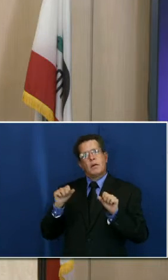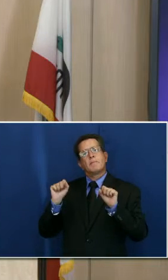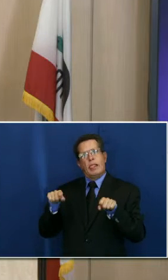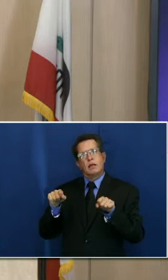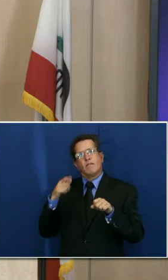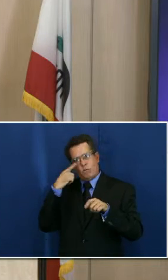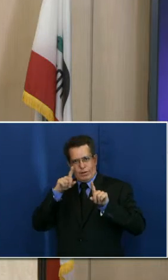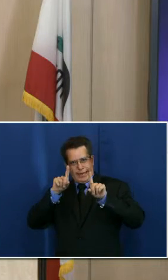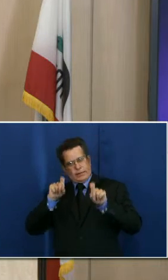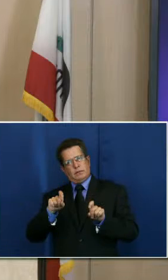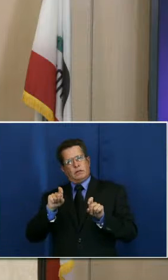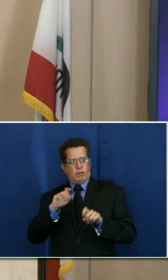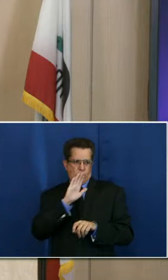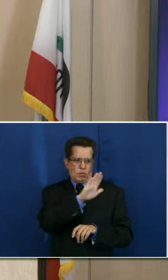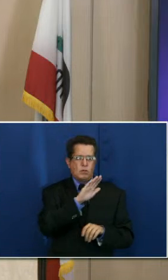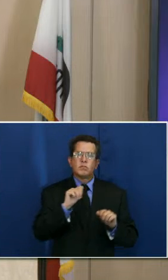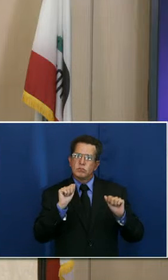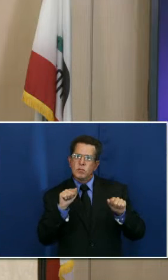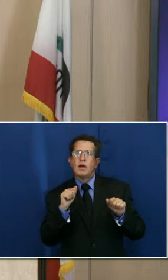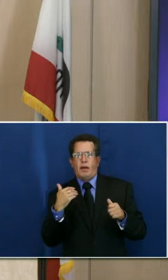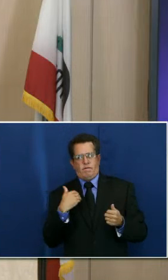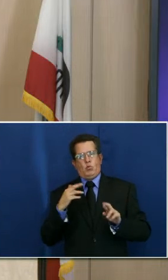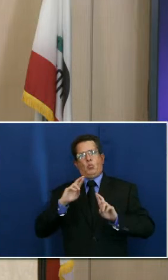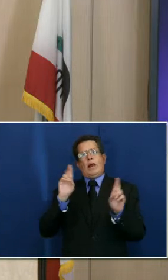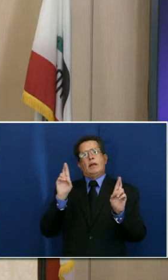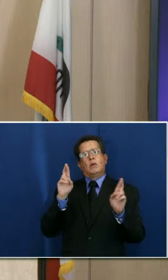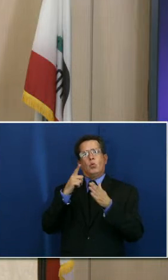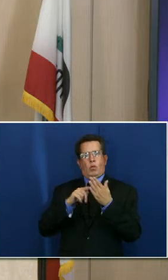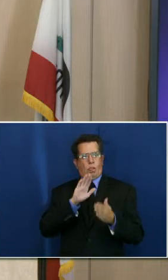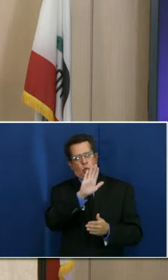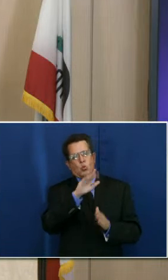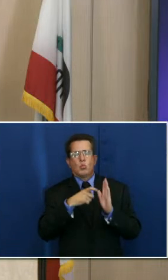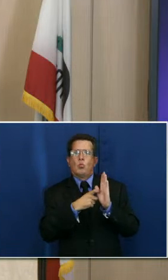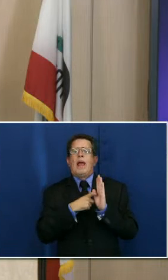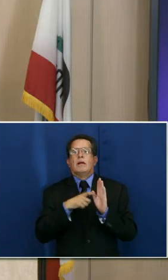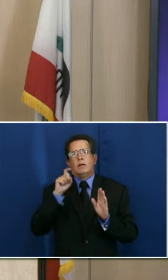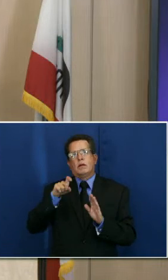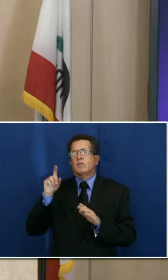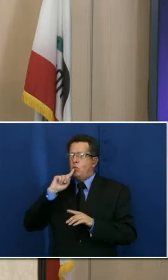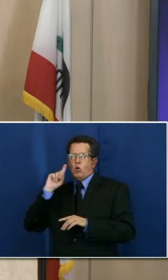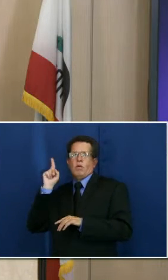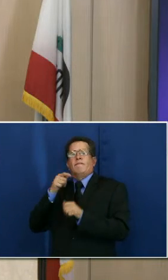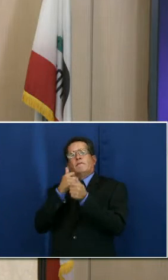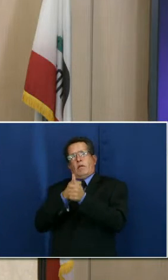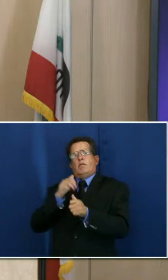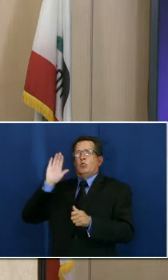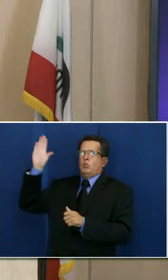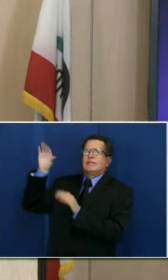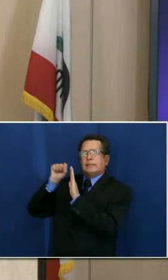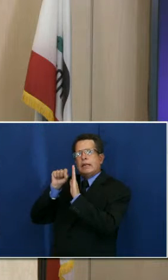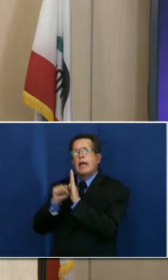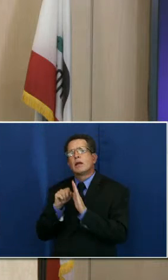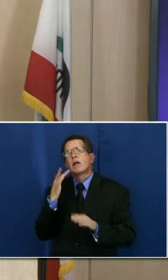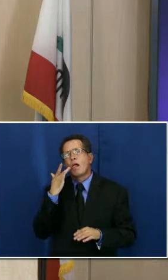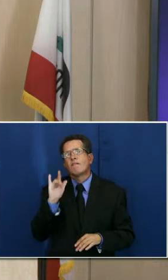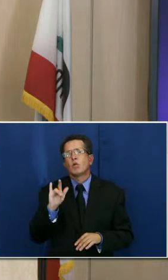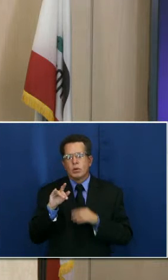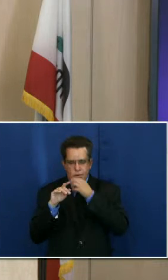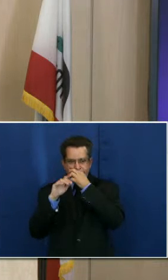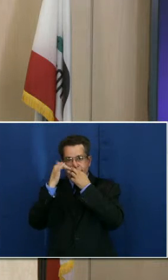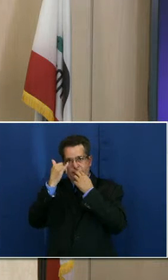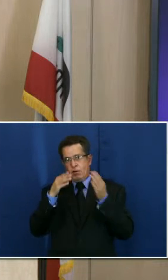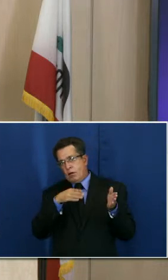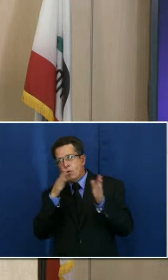that their staff meets the recommended testing and the required efforts of the state of California. As it relates to testing students, there is no